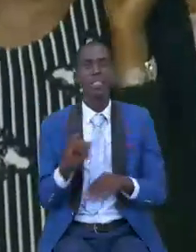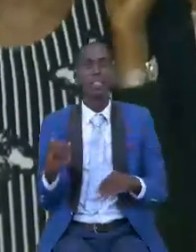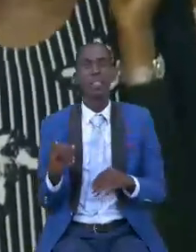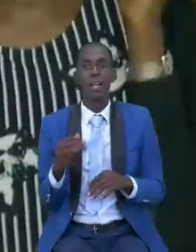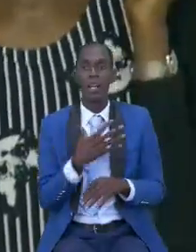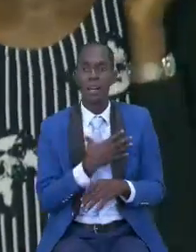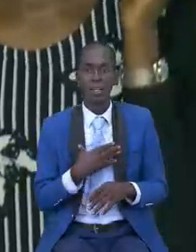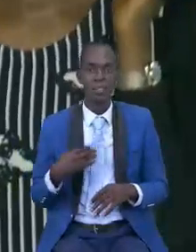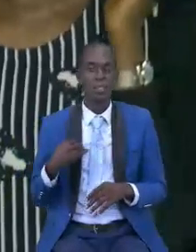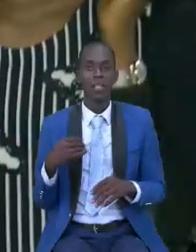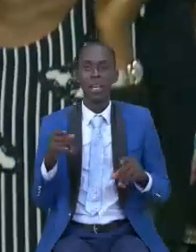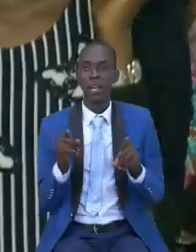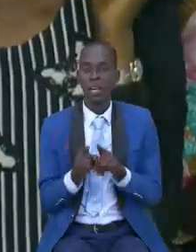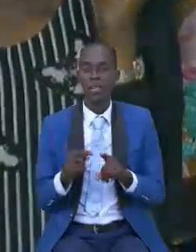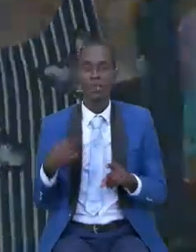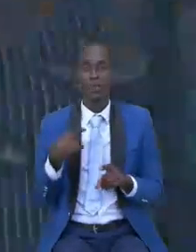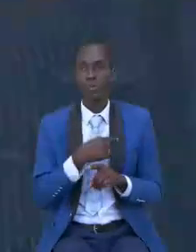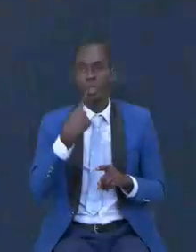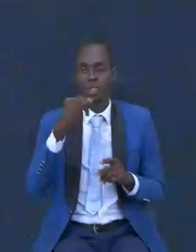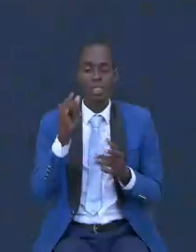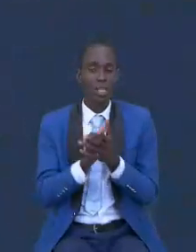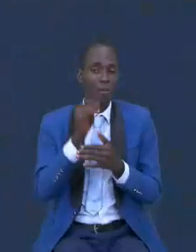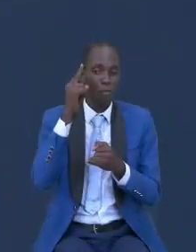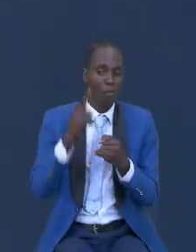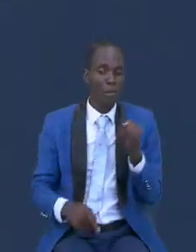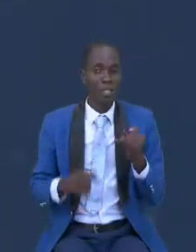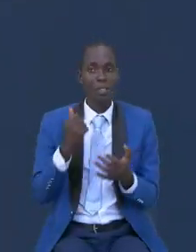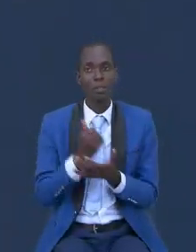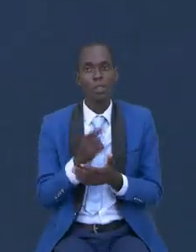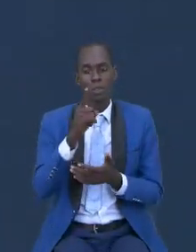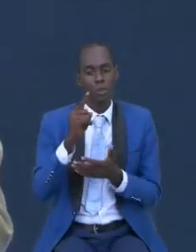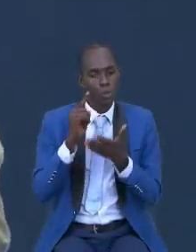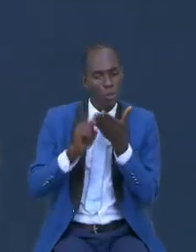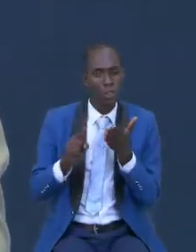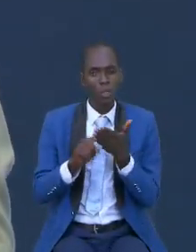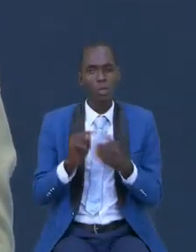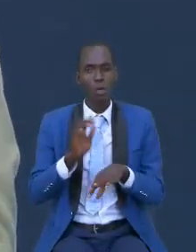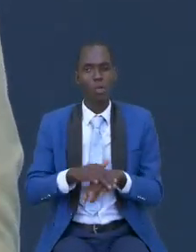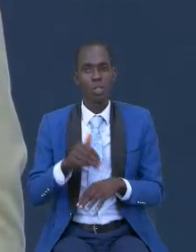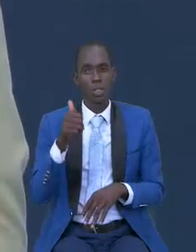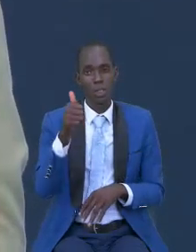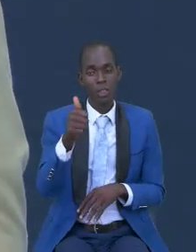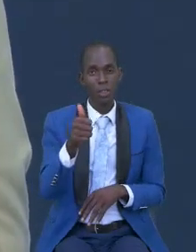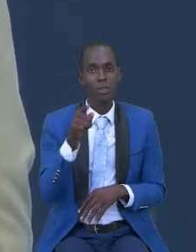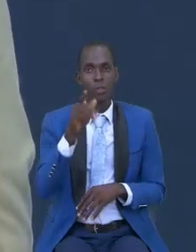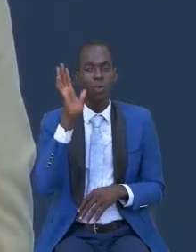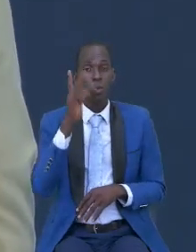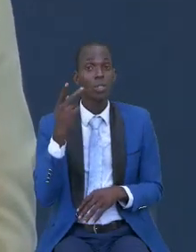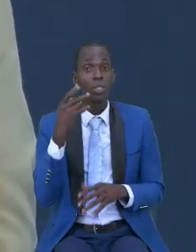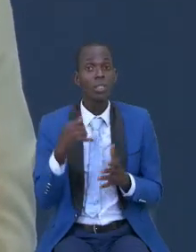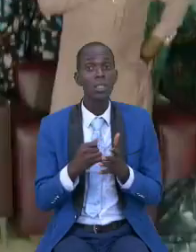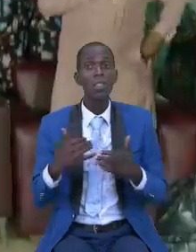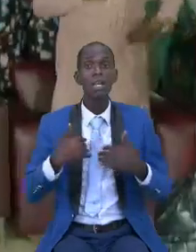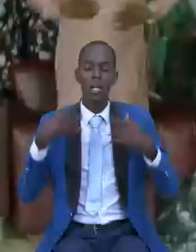And as we say the final amen, you check up on yourself, you see it is done.